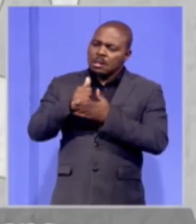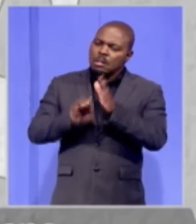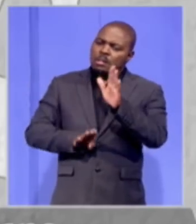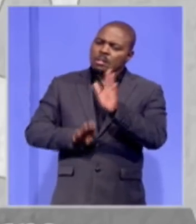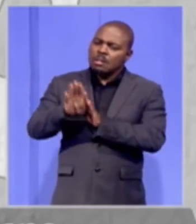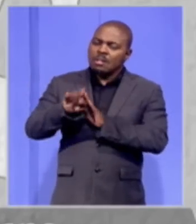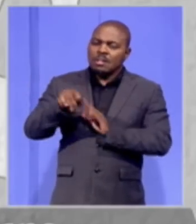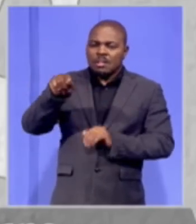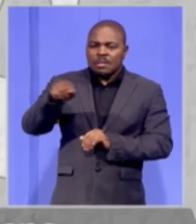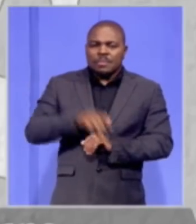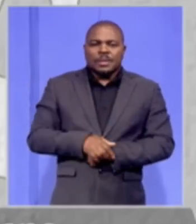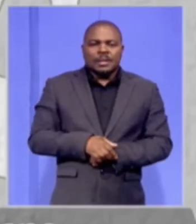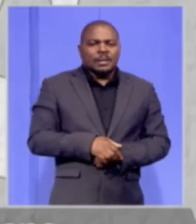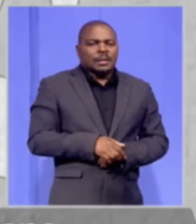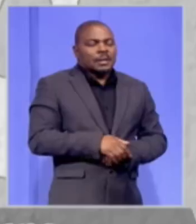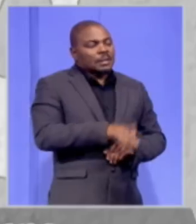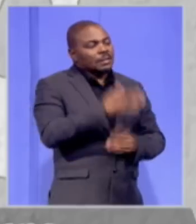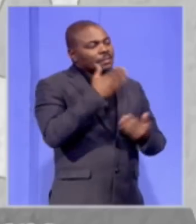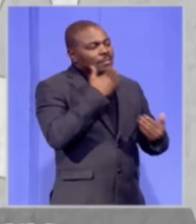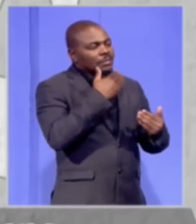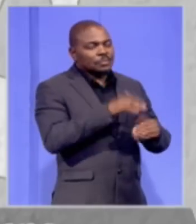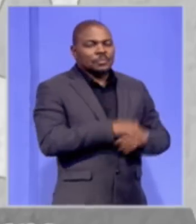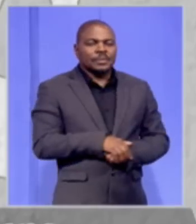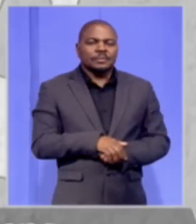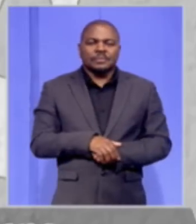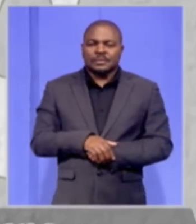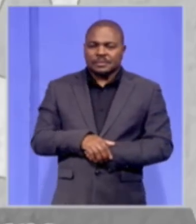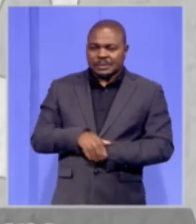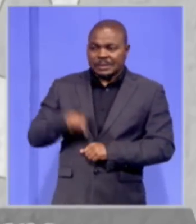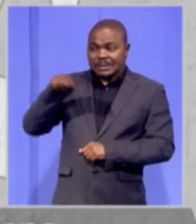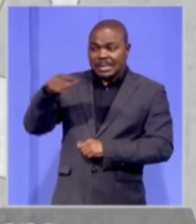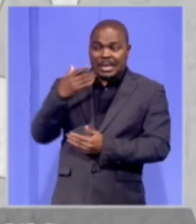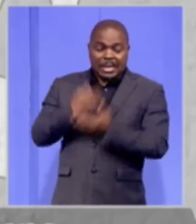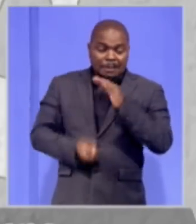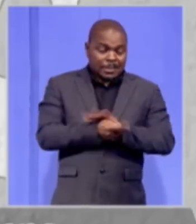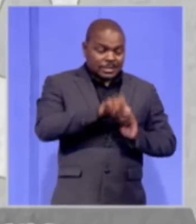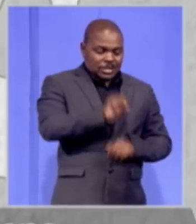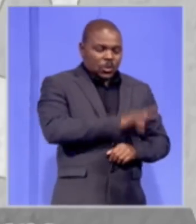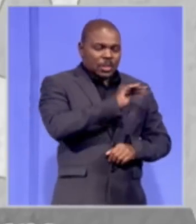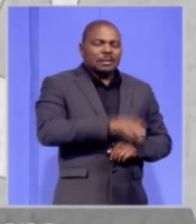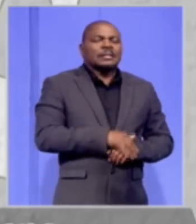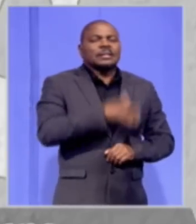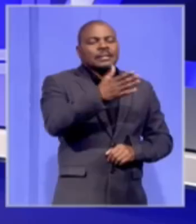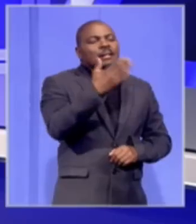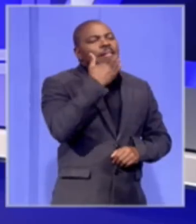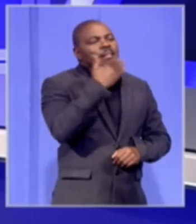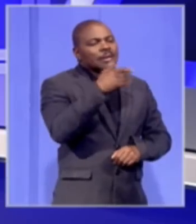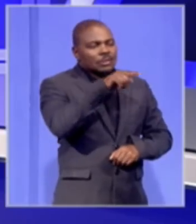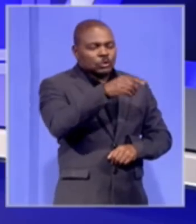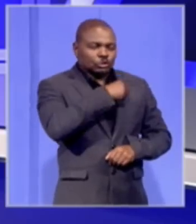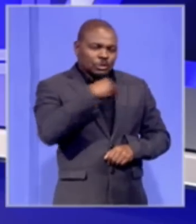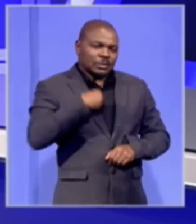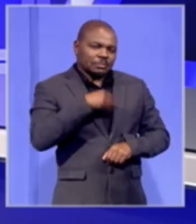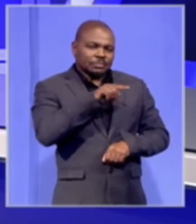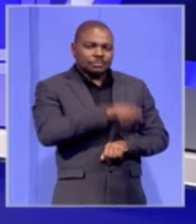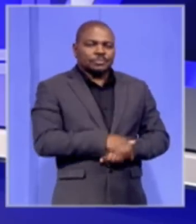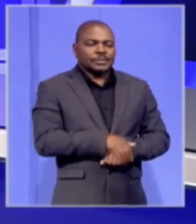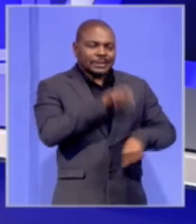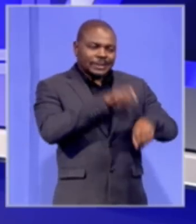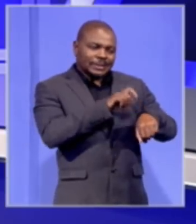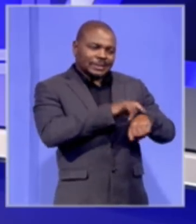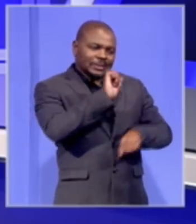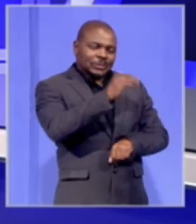Botswana fela ya coalition government re lebuile haholo ngaka hala Botswana re lebuile haholo ngaka re lebuile ka